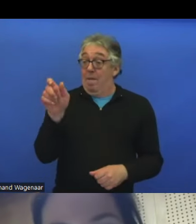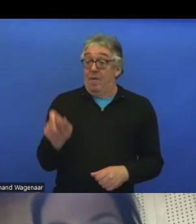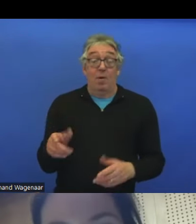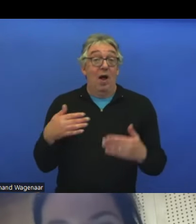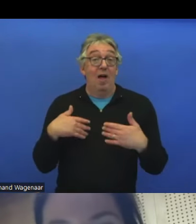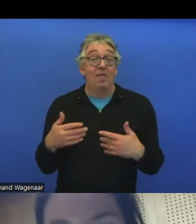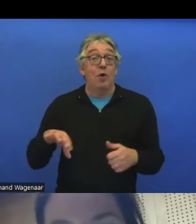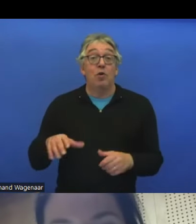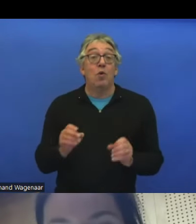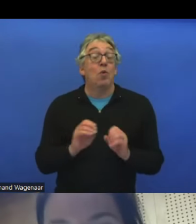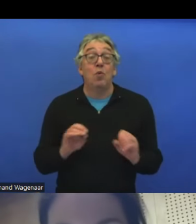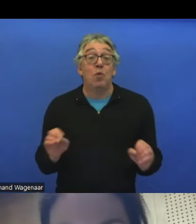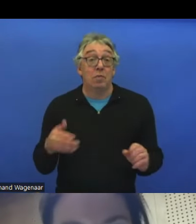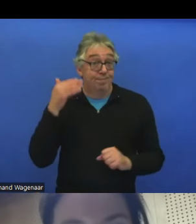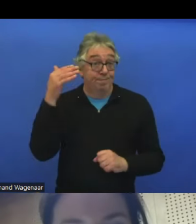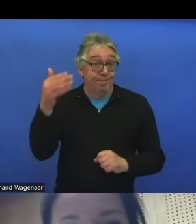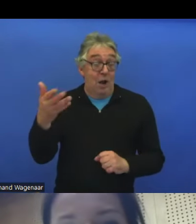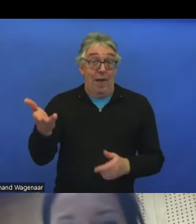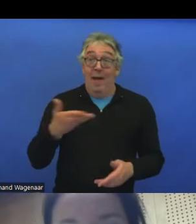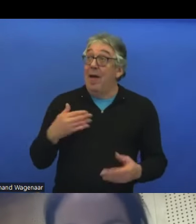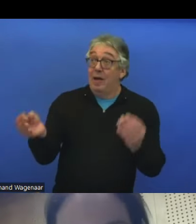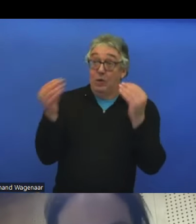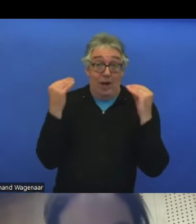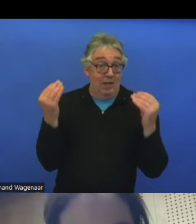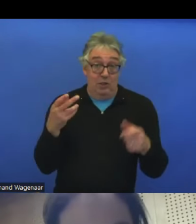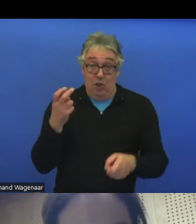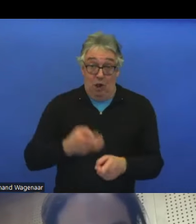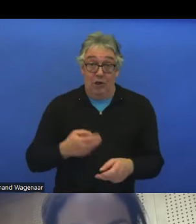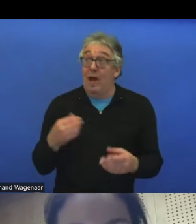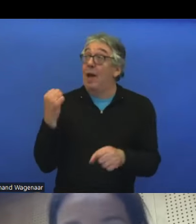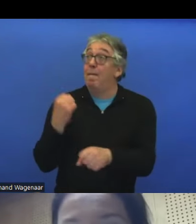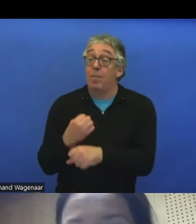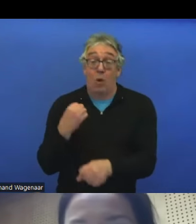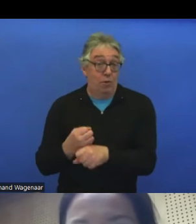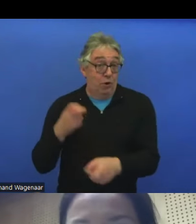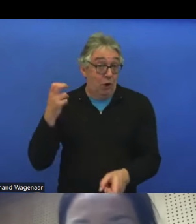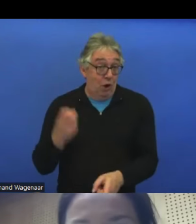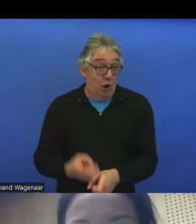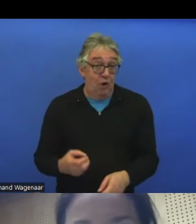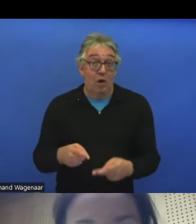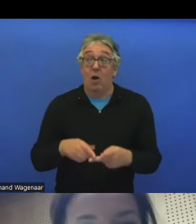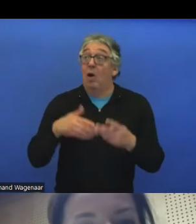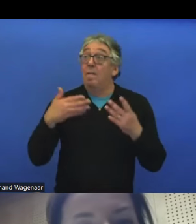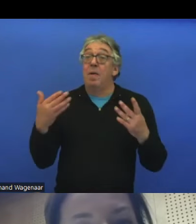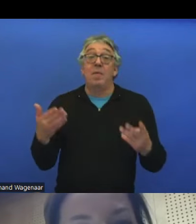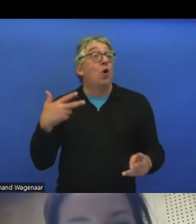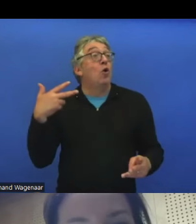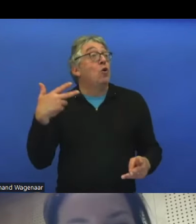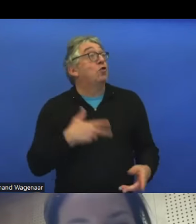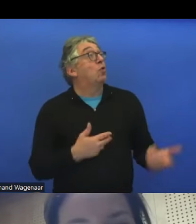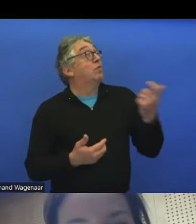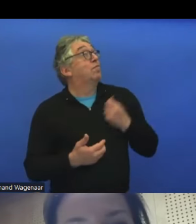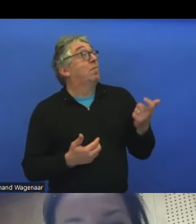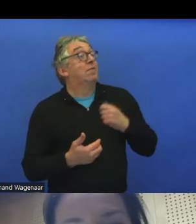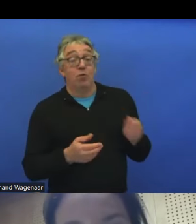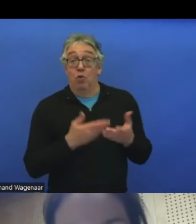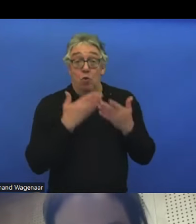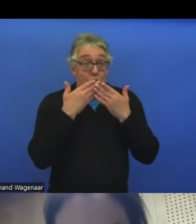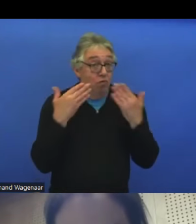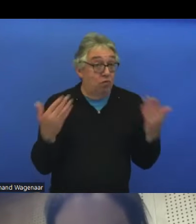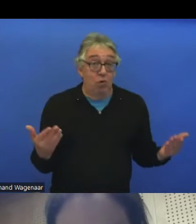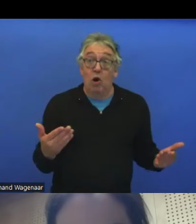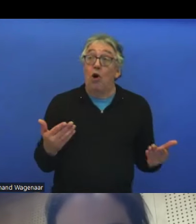have problems accessing education, employment, but also maybe excluded from social welfare, financial security,